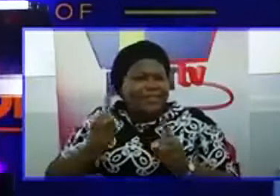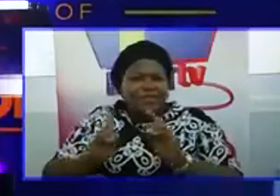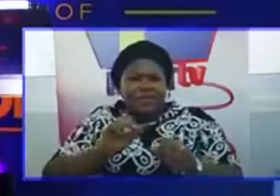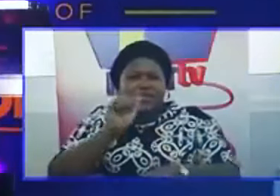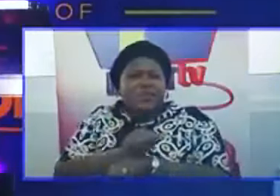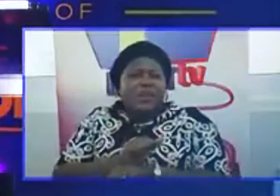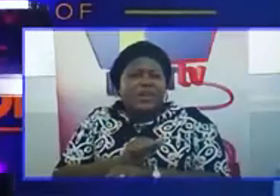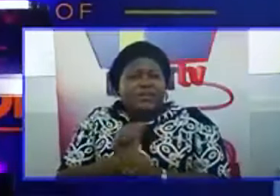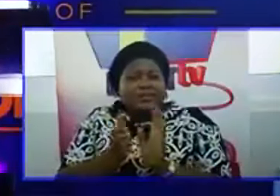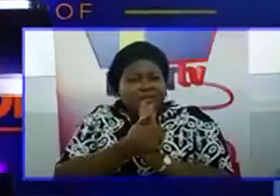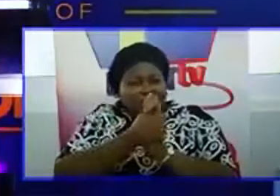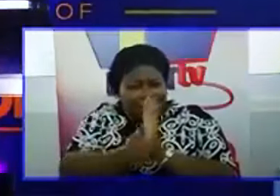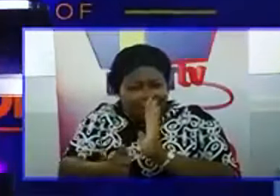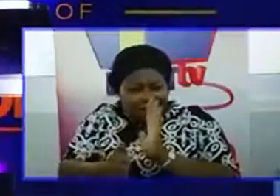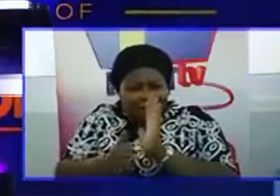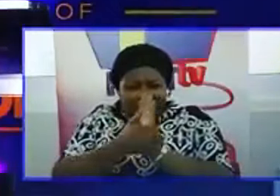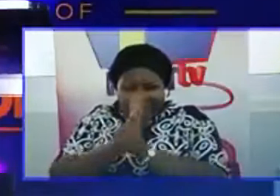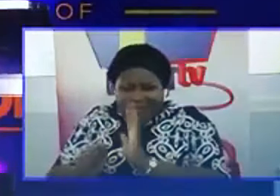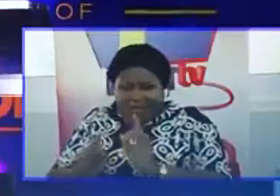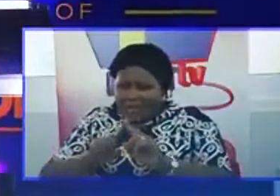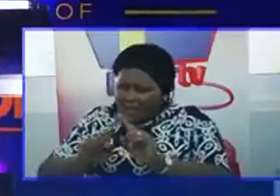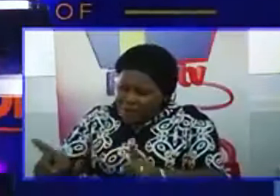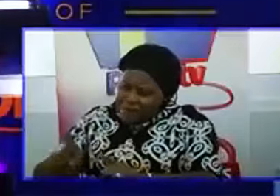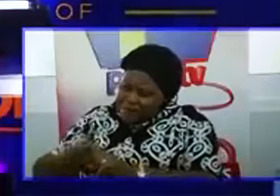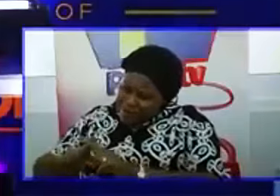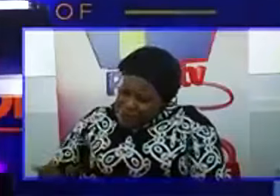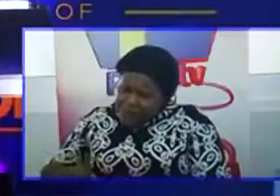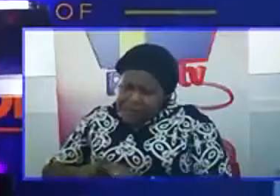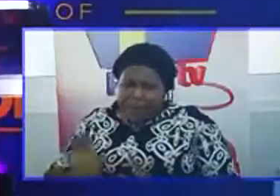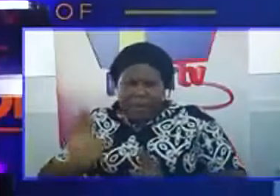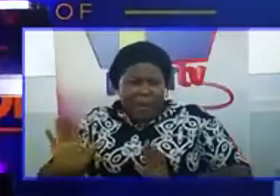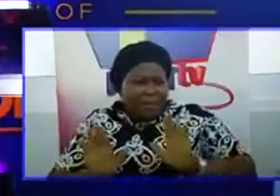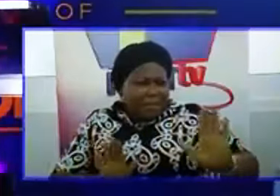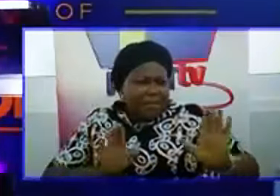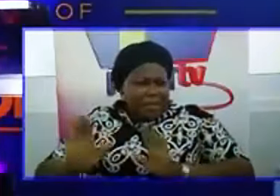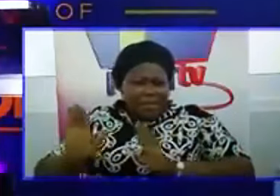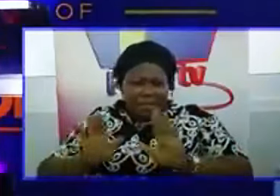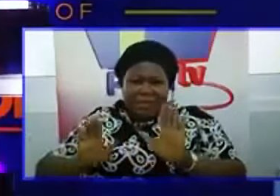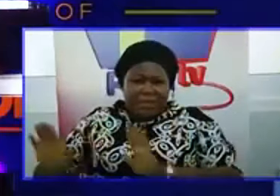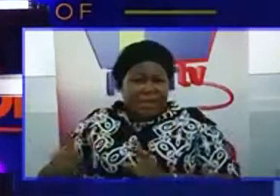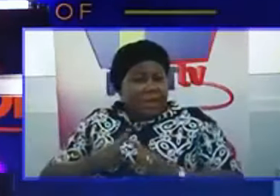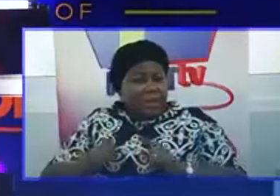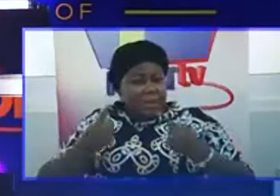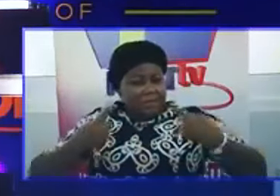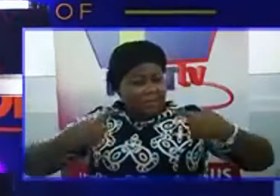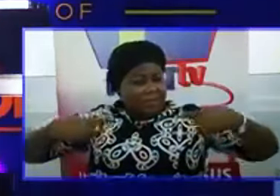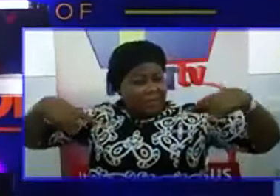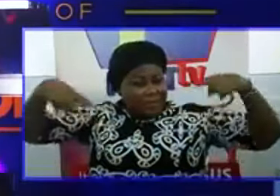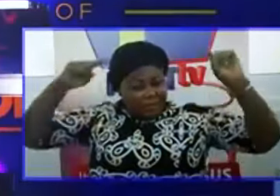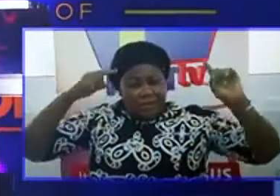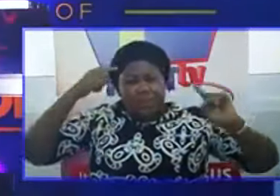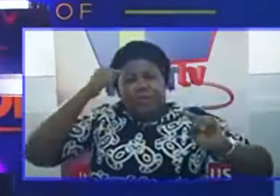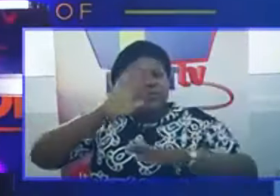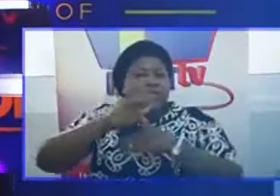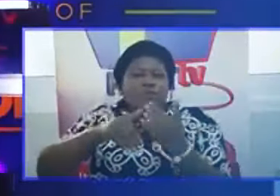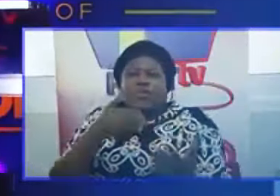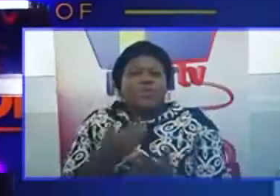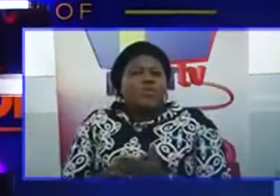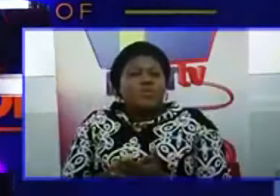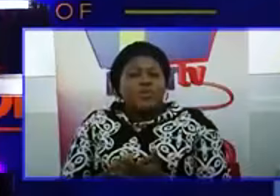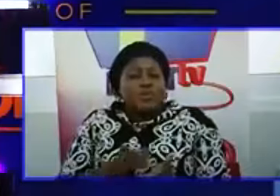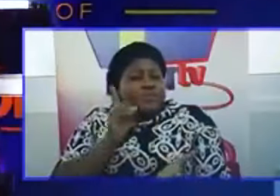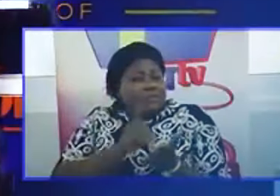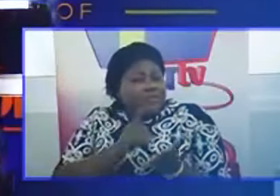Abilities differ. But success is for all of us. The canker seller can succeed. The medical doctor can